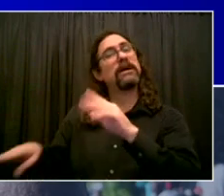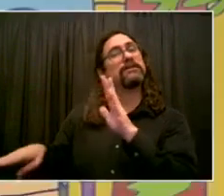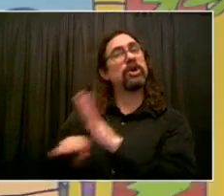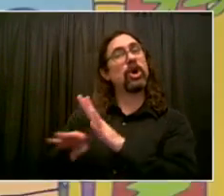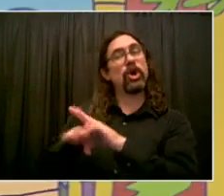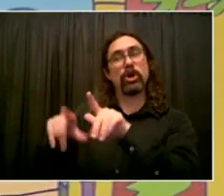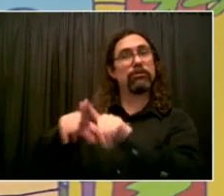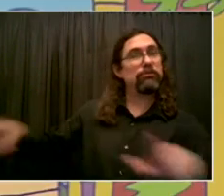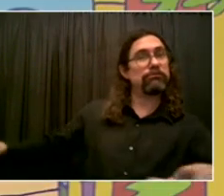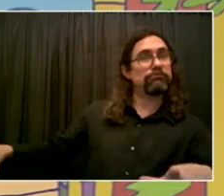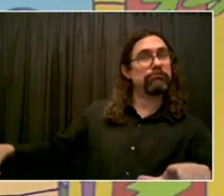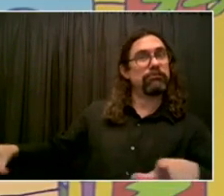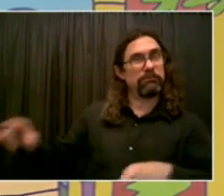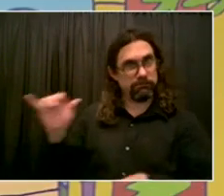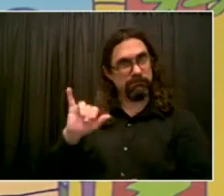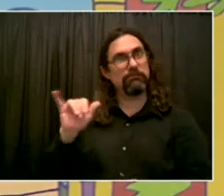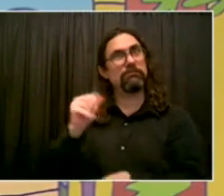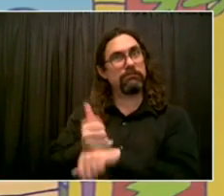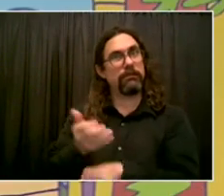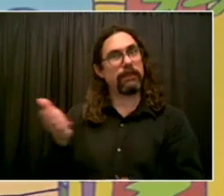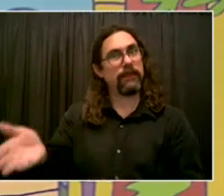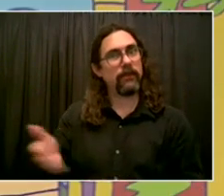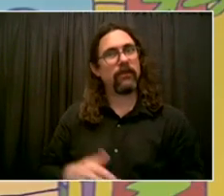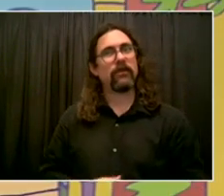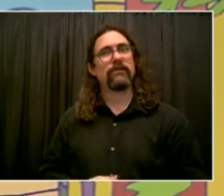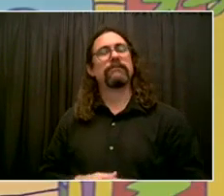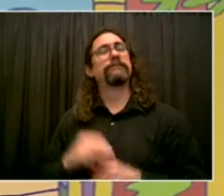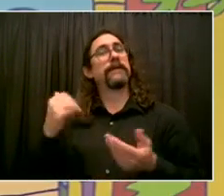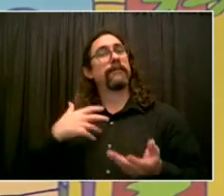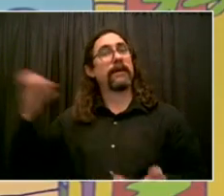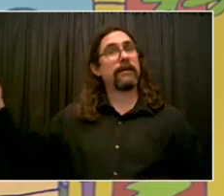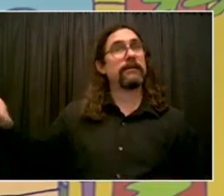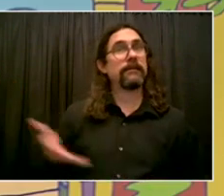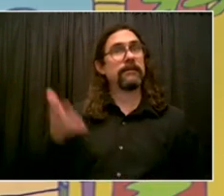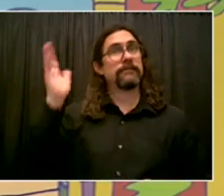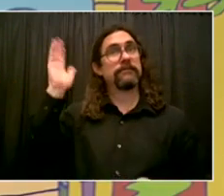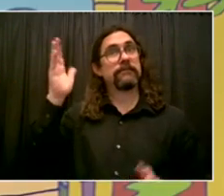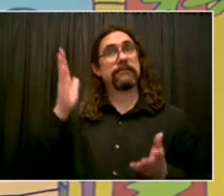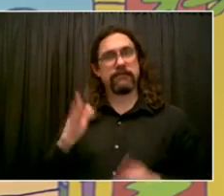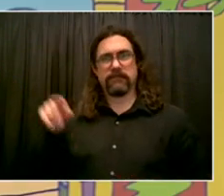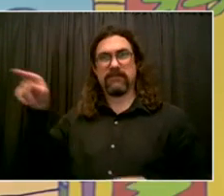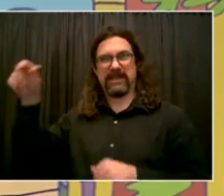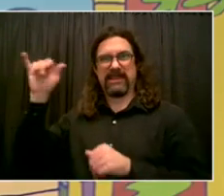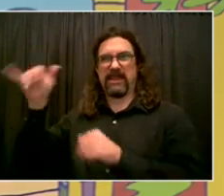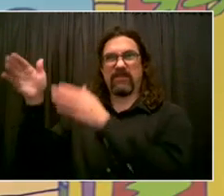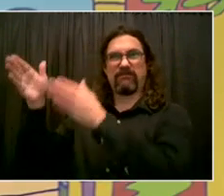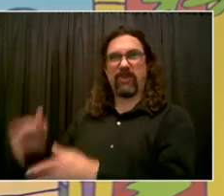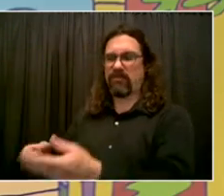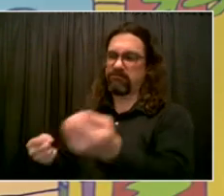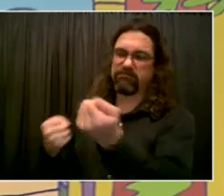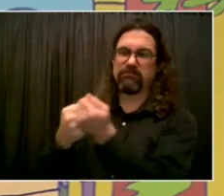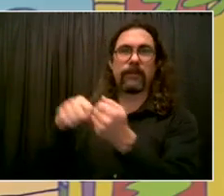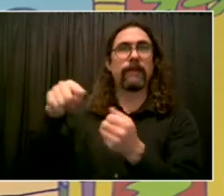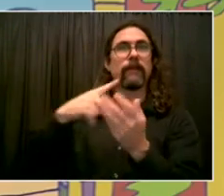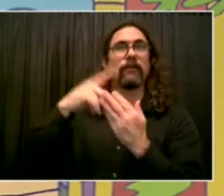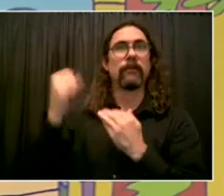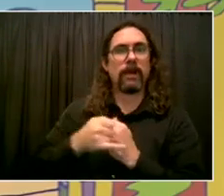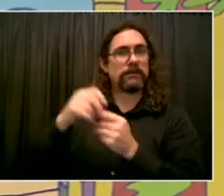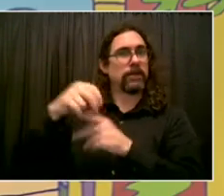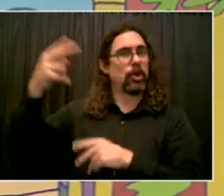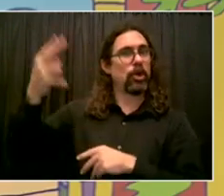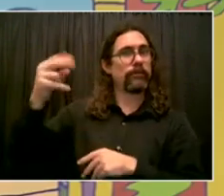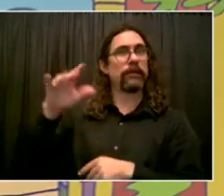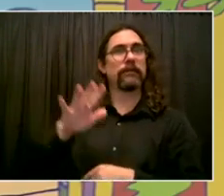this effort. He believes in it, and he's helped move mountains to make it happen. He's the Deputy Commissioner for Community Partnerships at the NYPD. My pleasure to